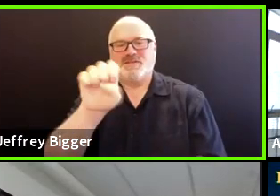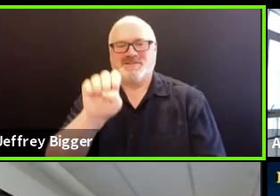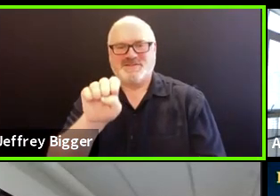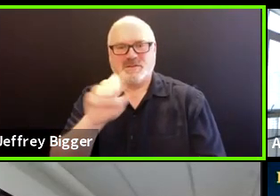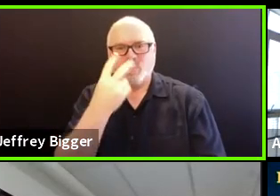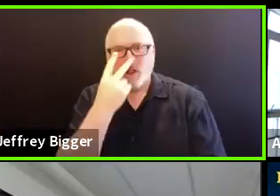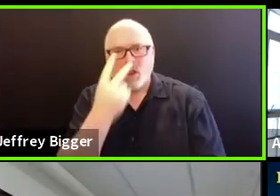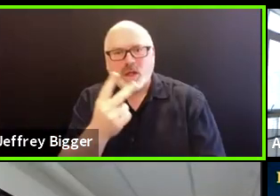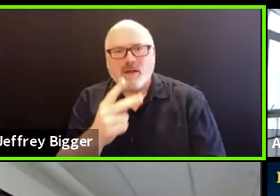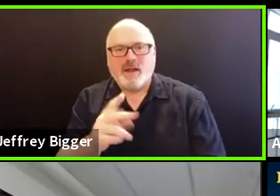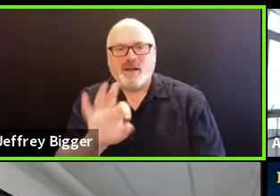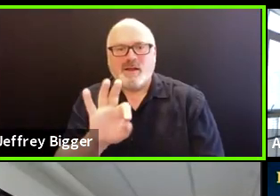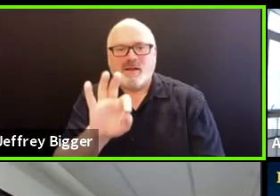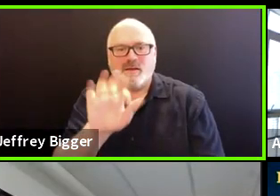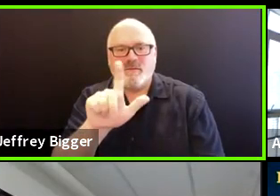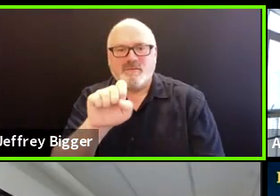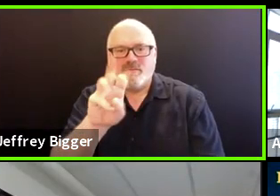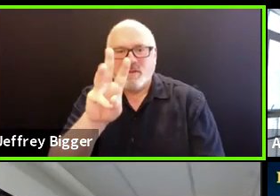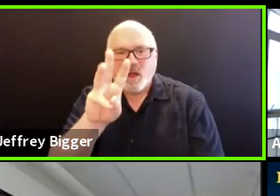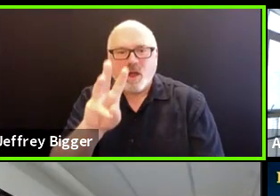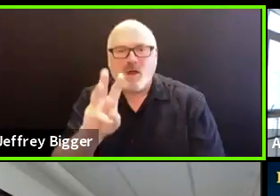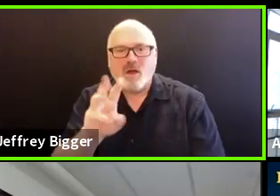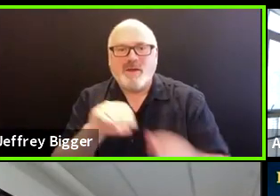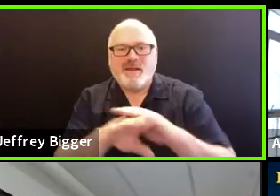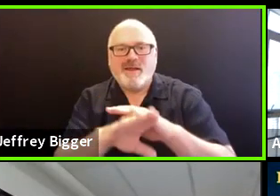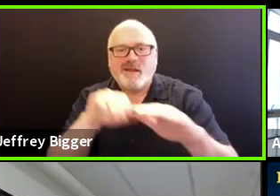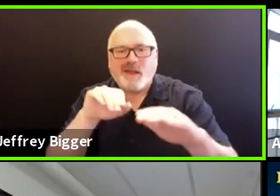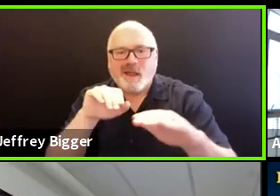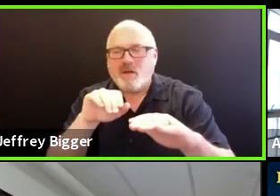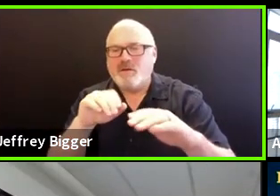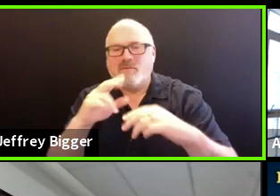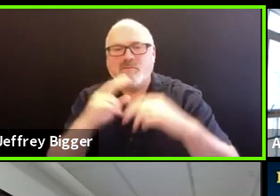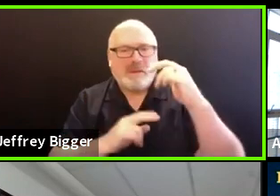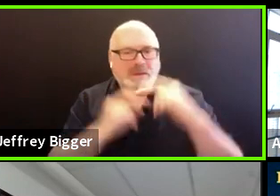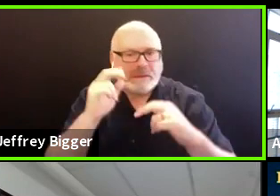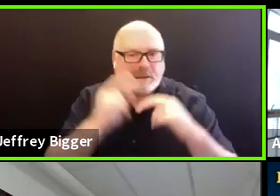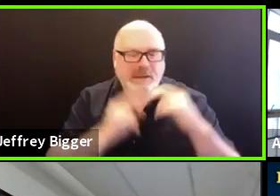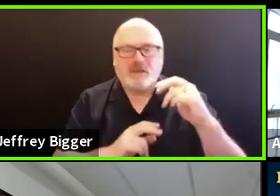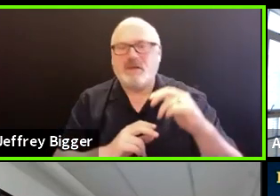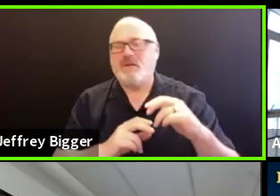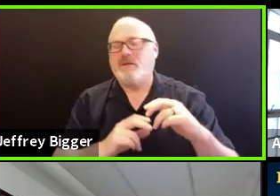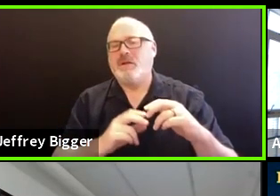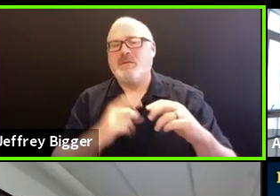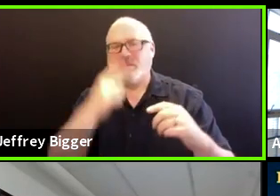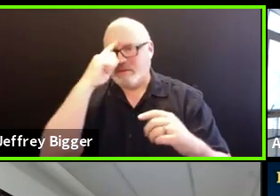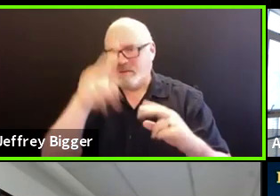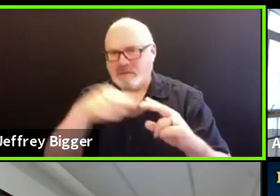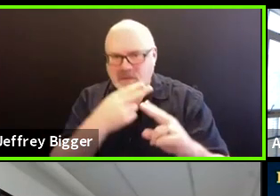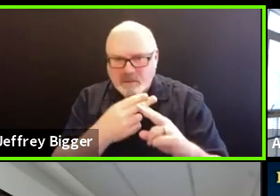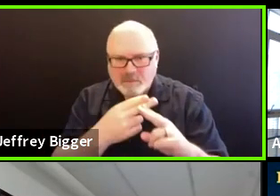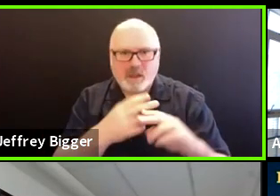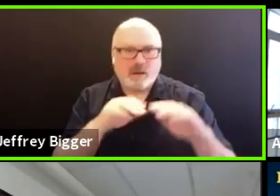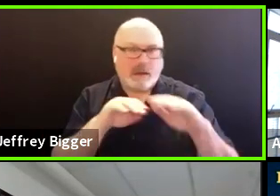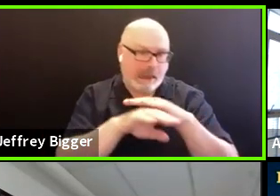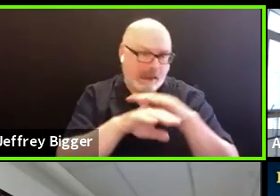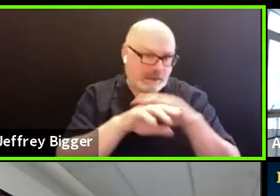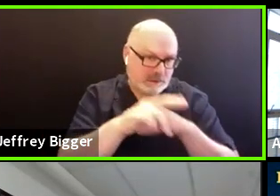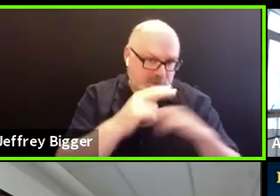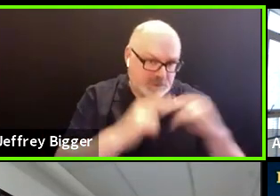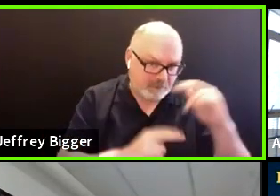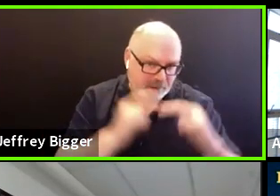at the flow of students in the buildings. We have to consider access to